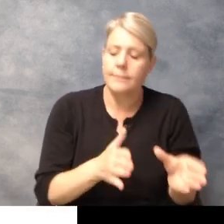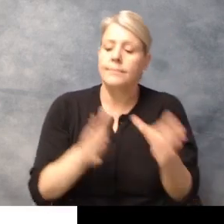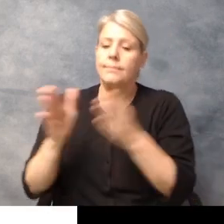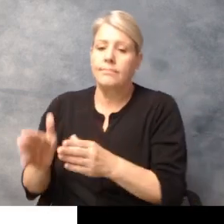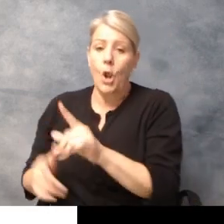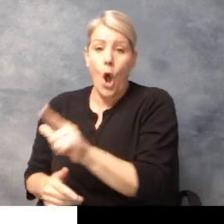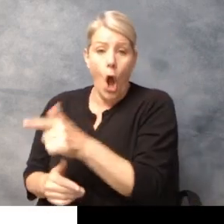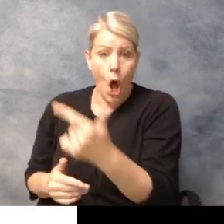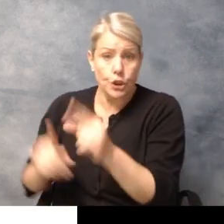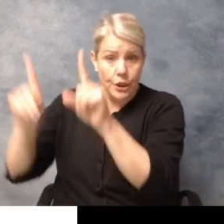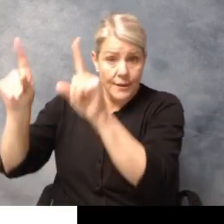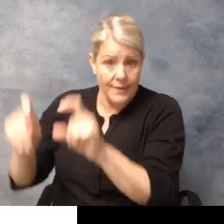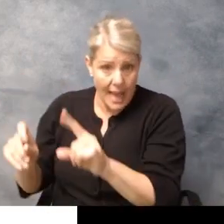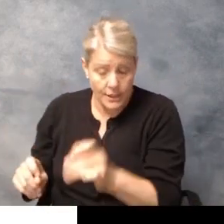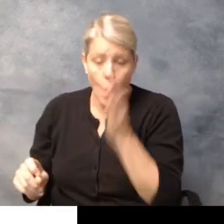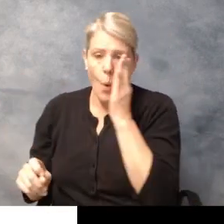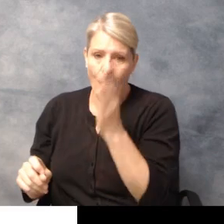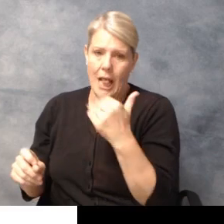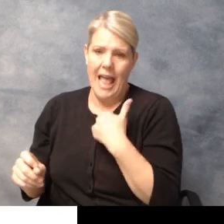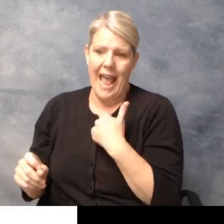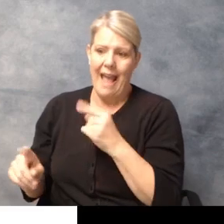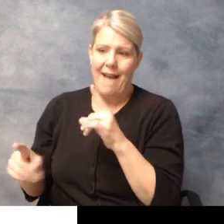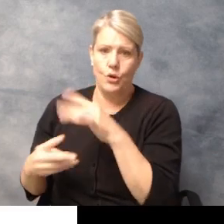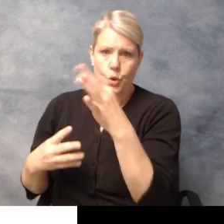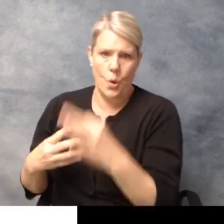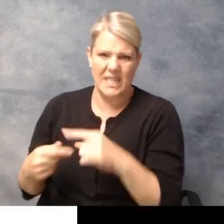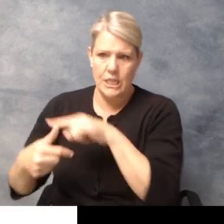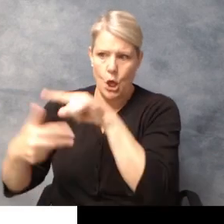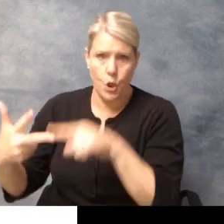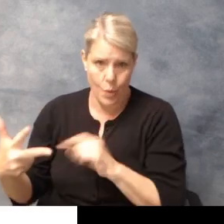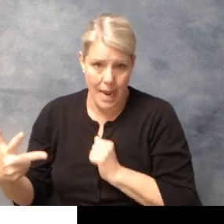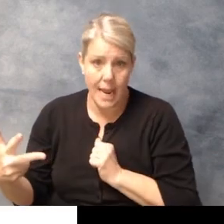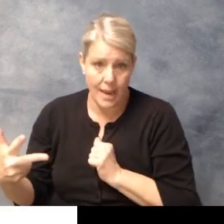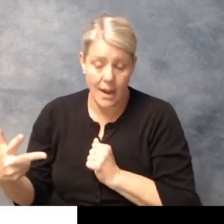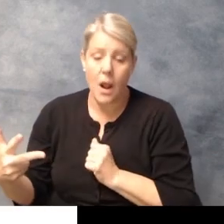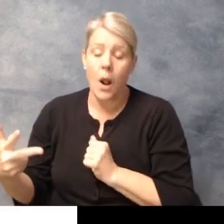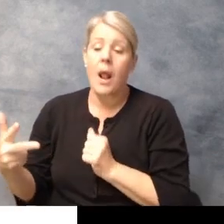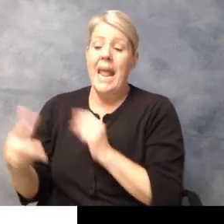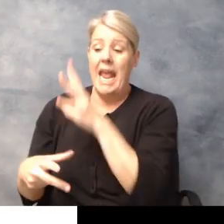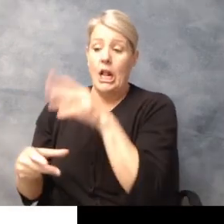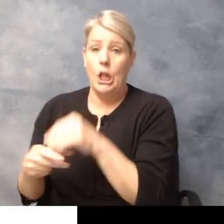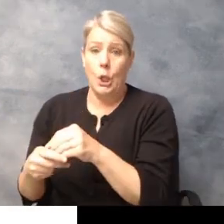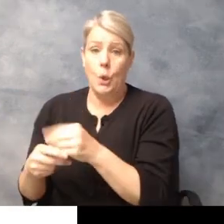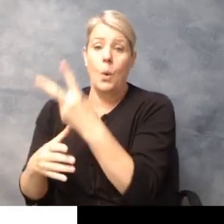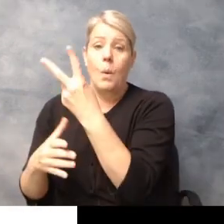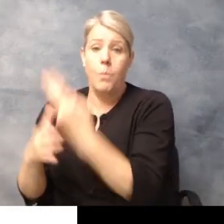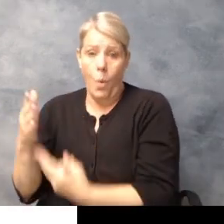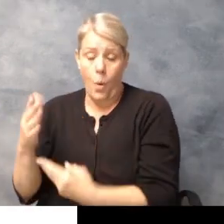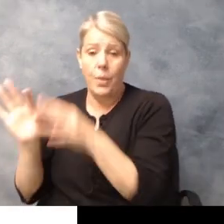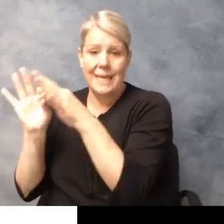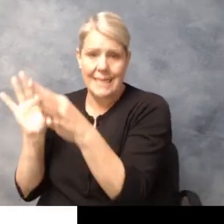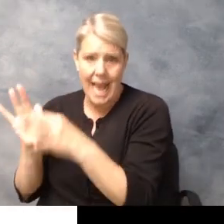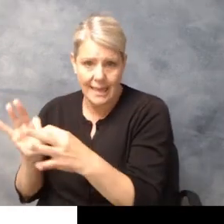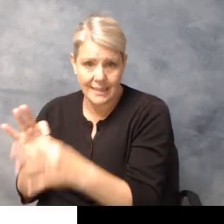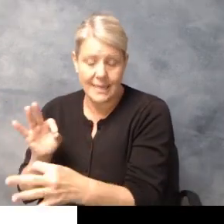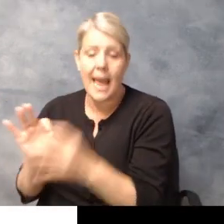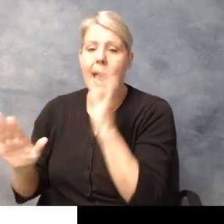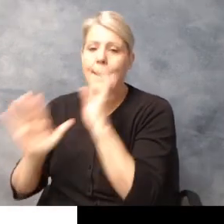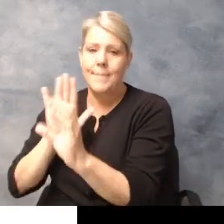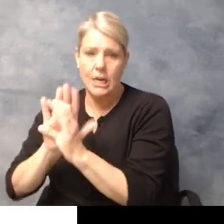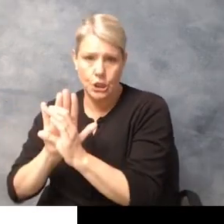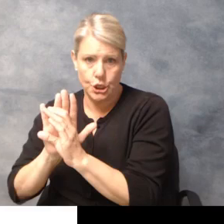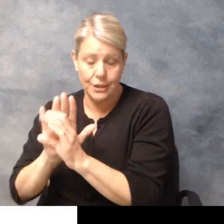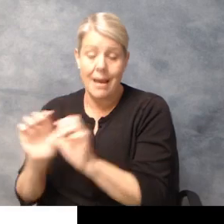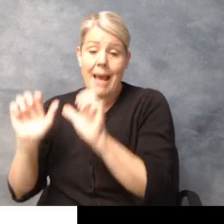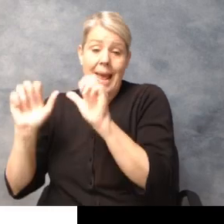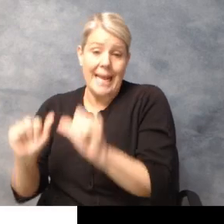alternate assessment will only have 3 multiple choice options for answers in both text and picture format. Those options